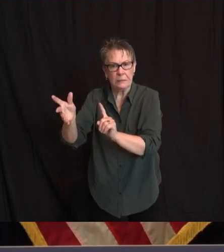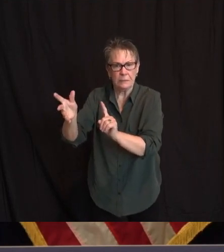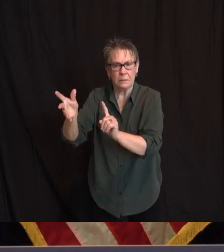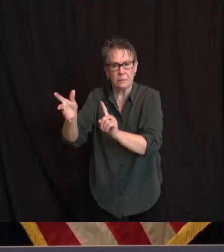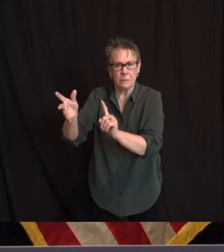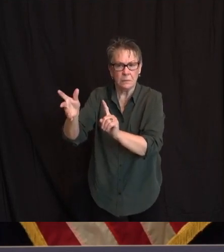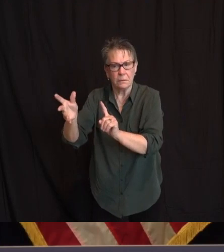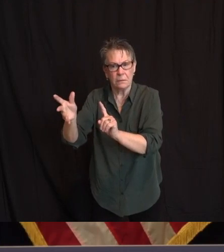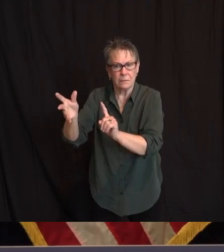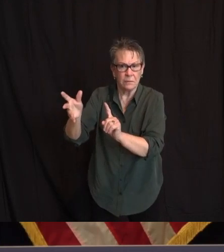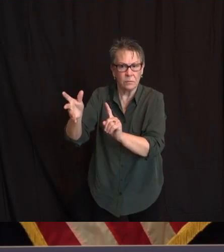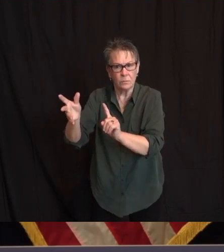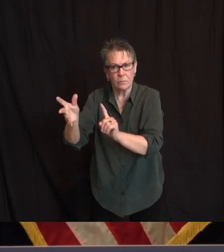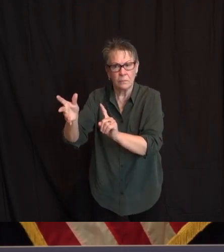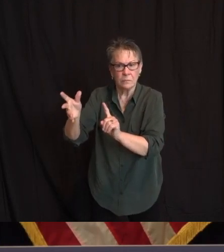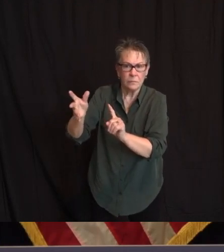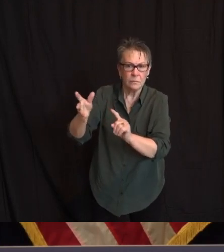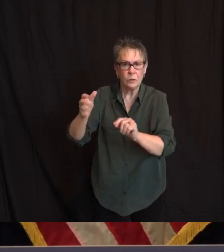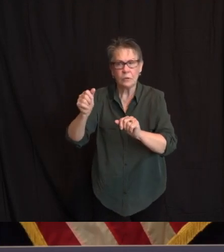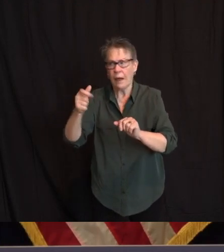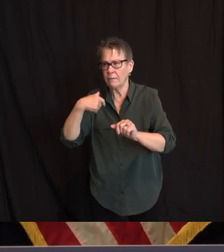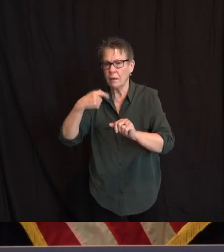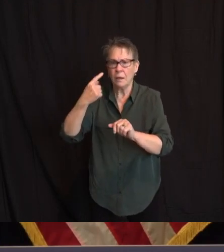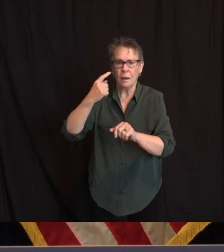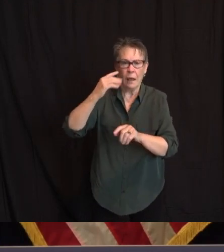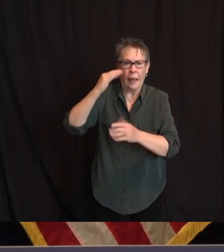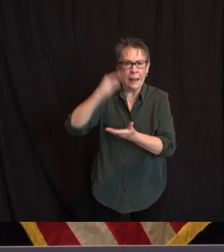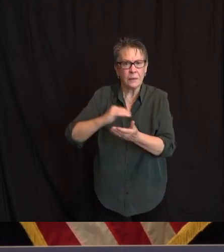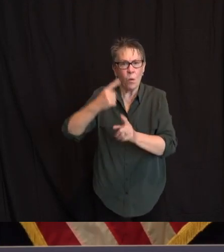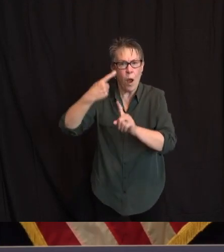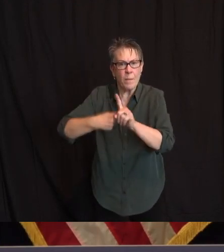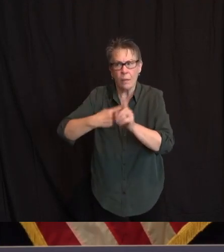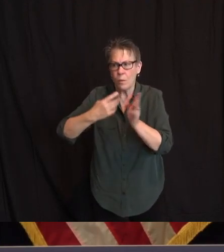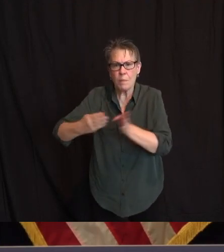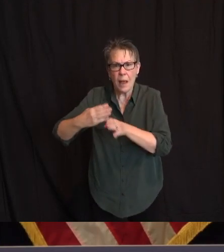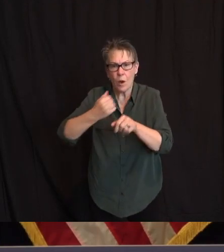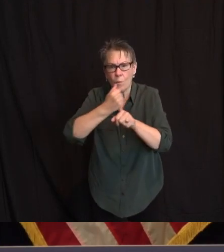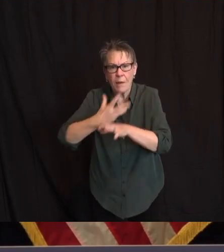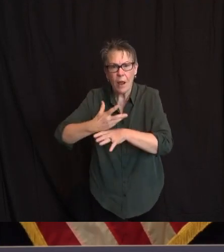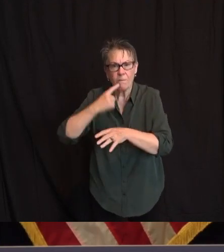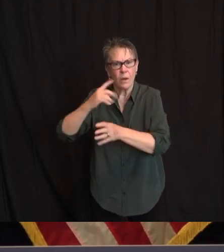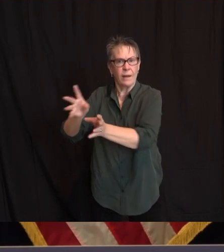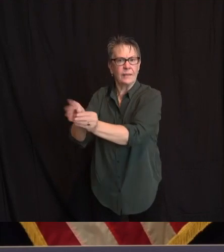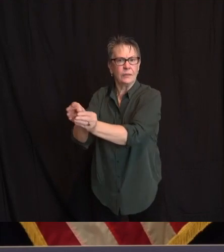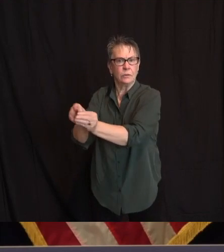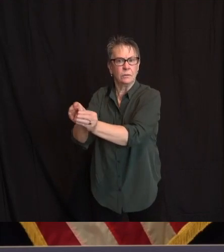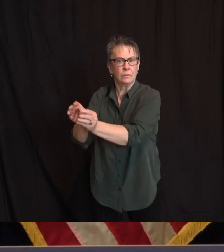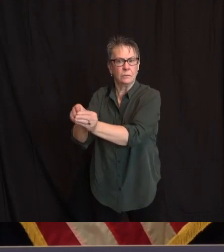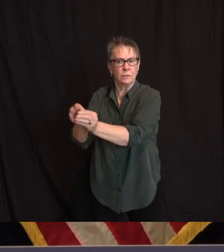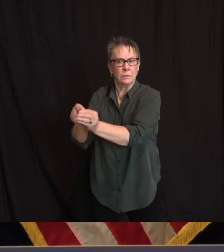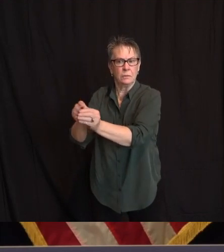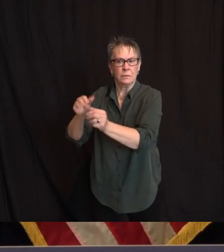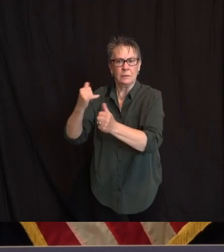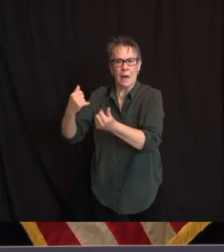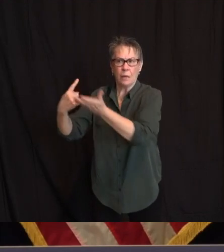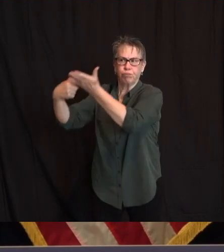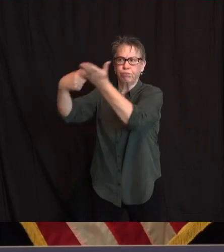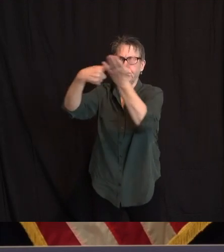and keeping something that resembled that runway in terms of the amount of days was